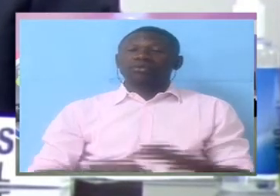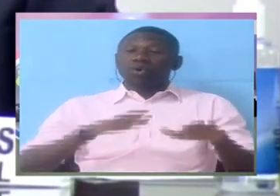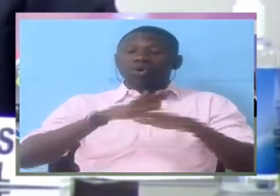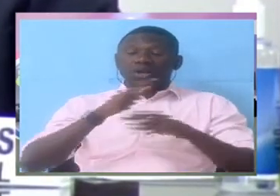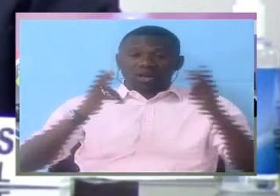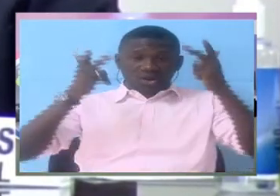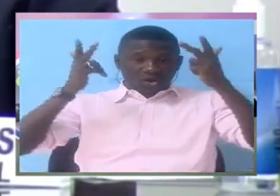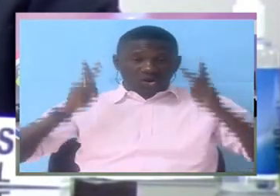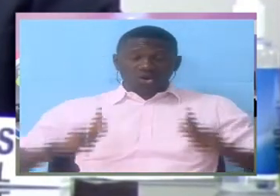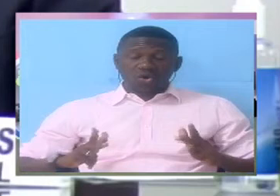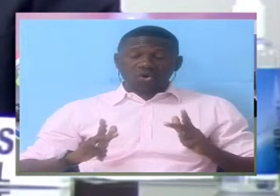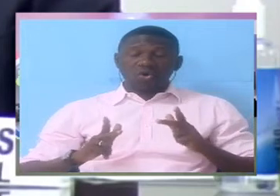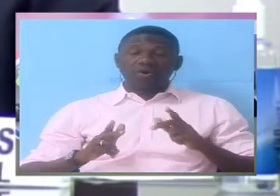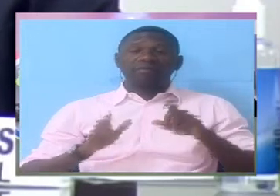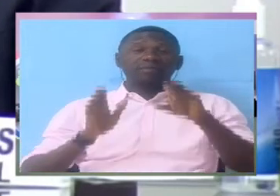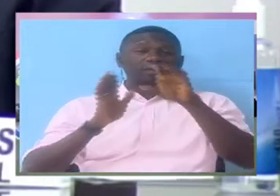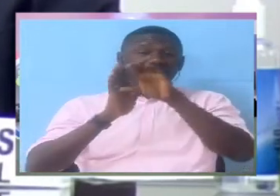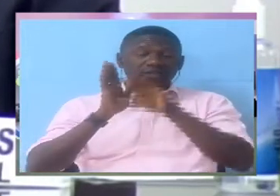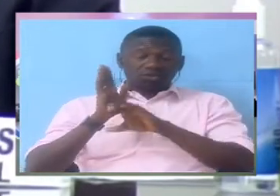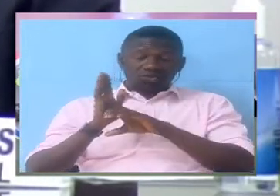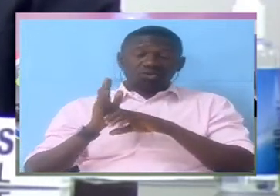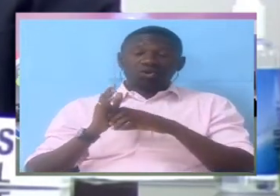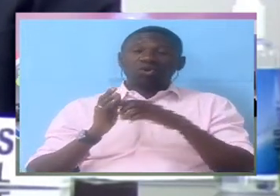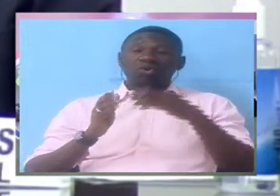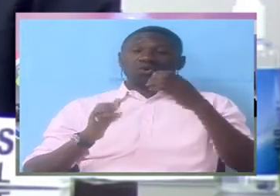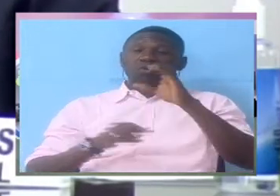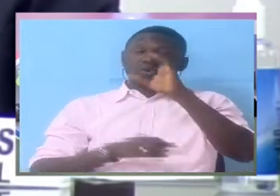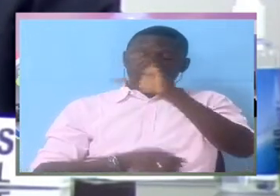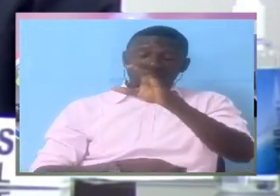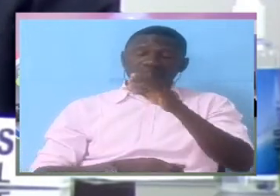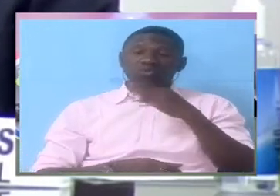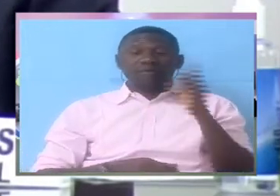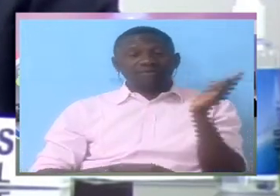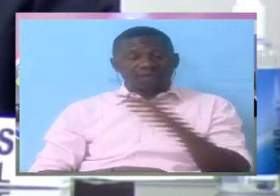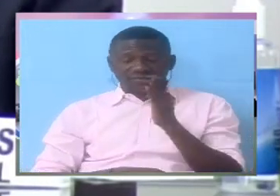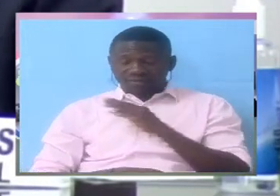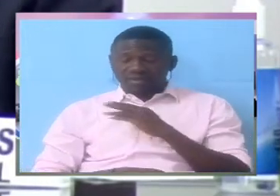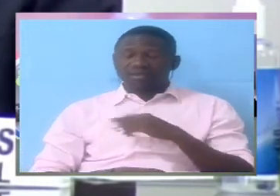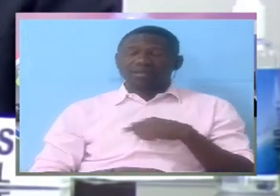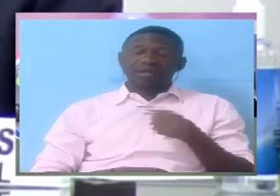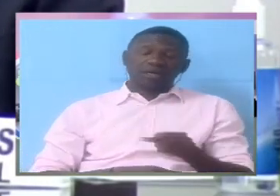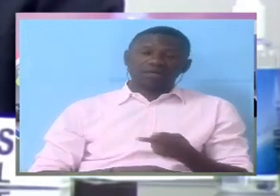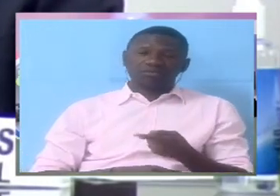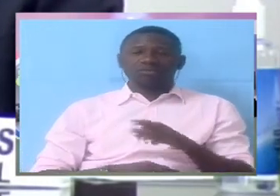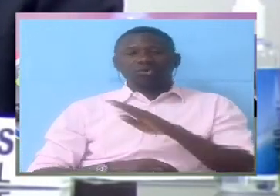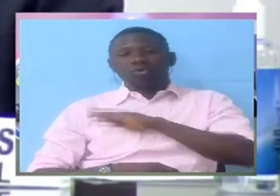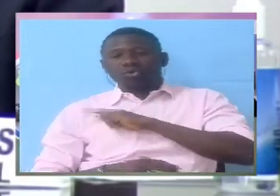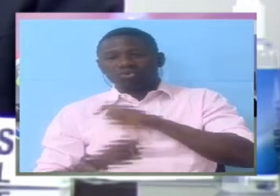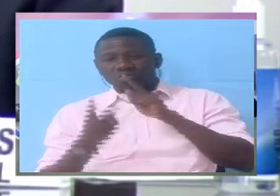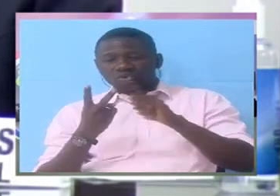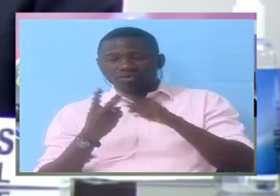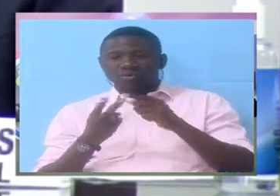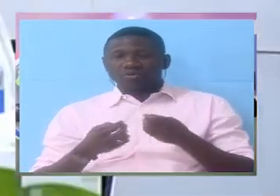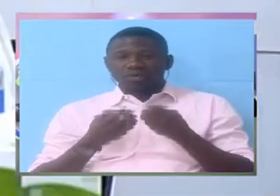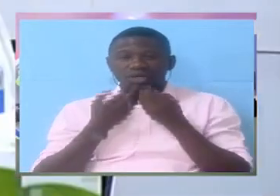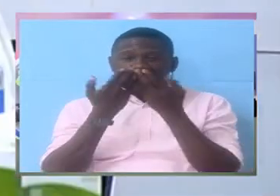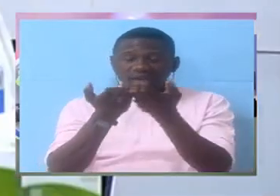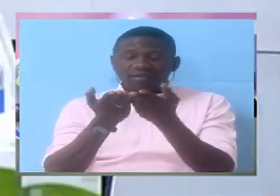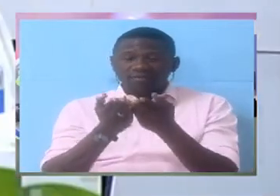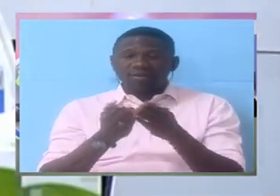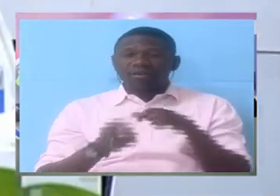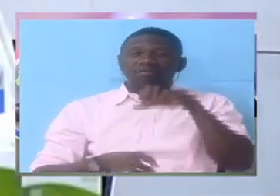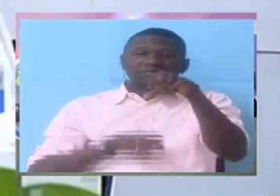of this country to lie under oath. It is also an offense to provide false or misleading information to the